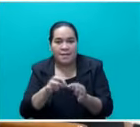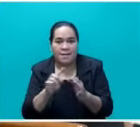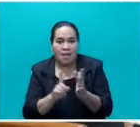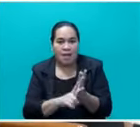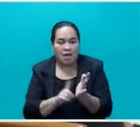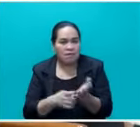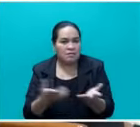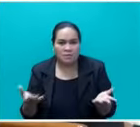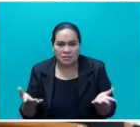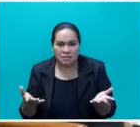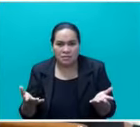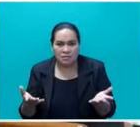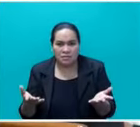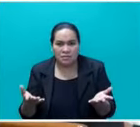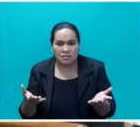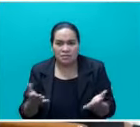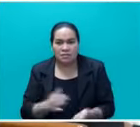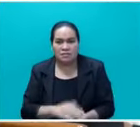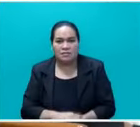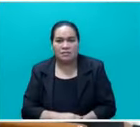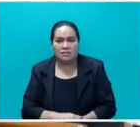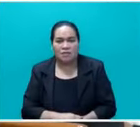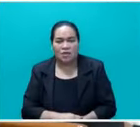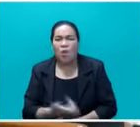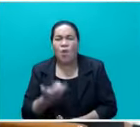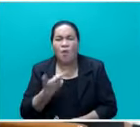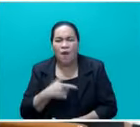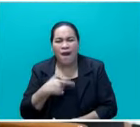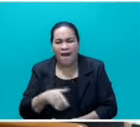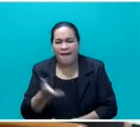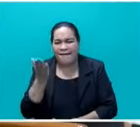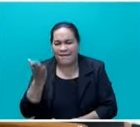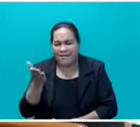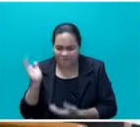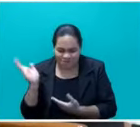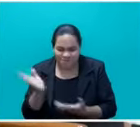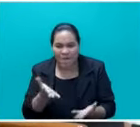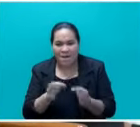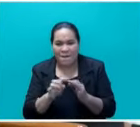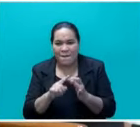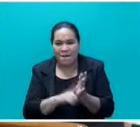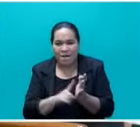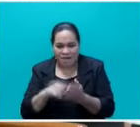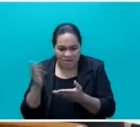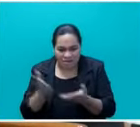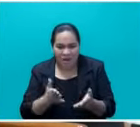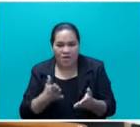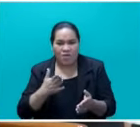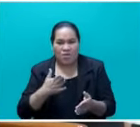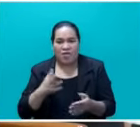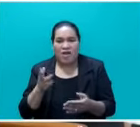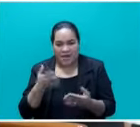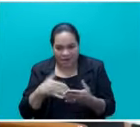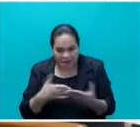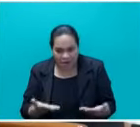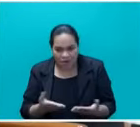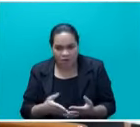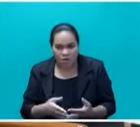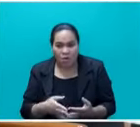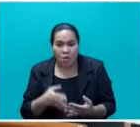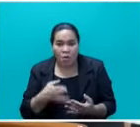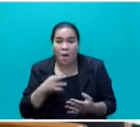What is order? What is the need to bring this law now after the